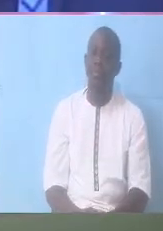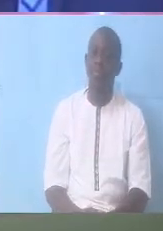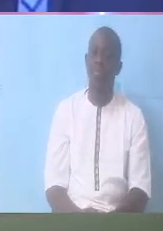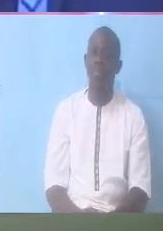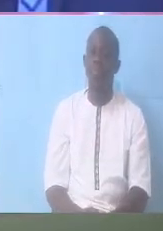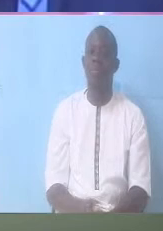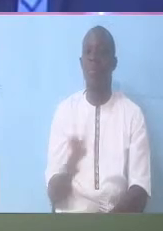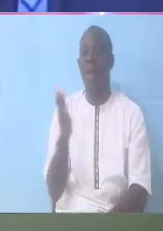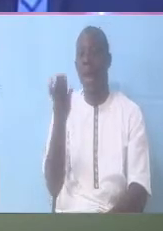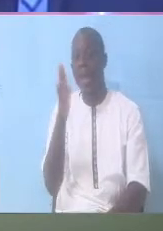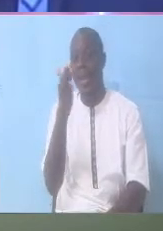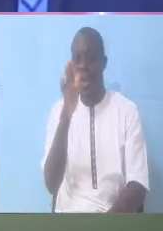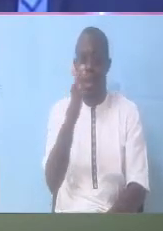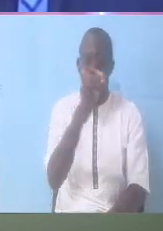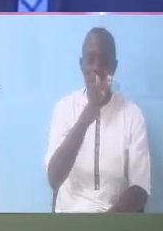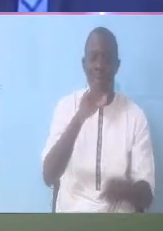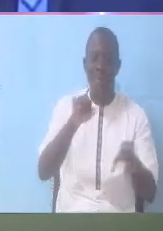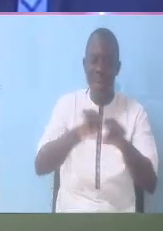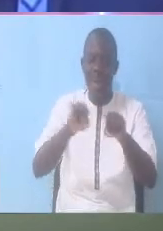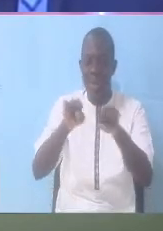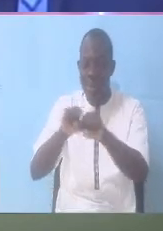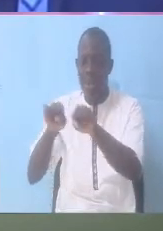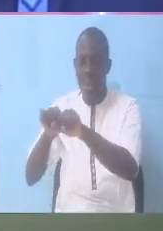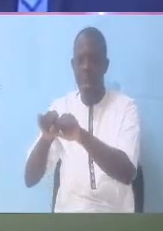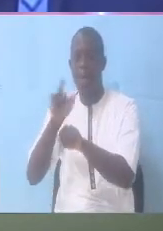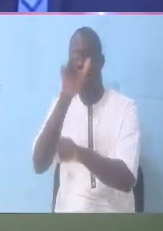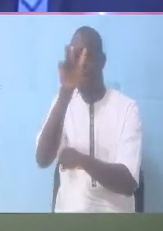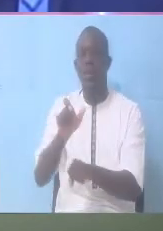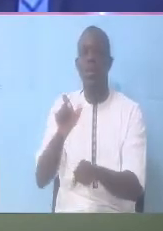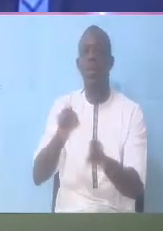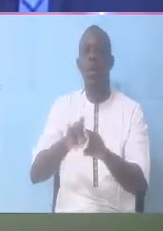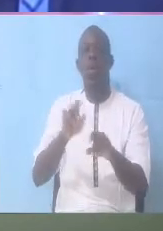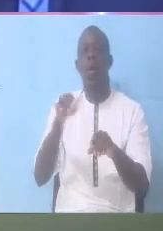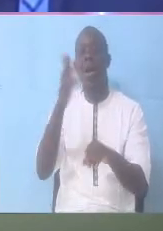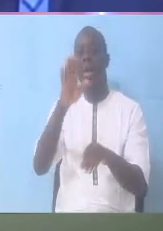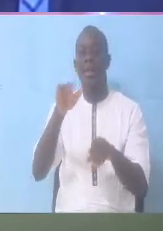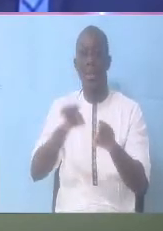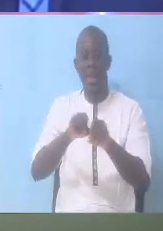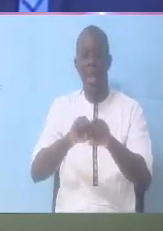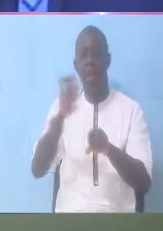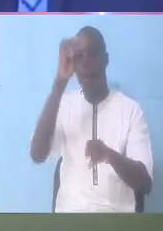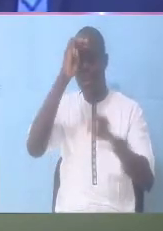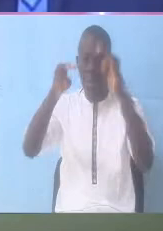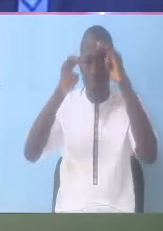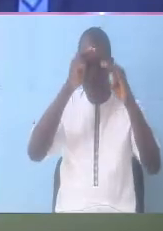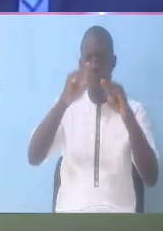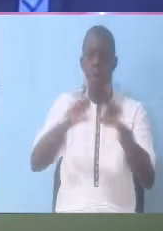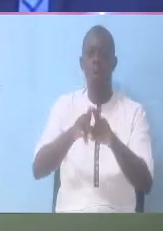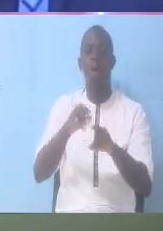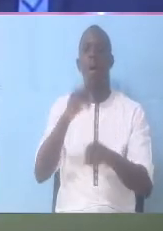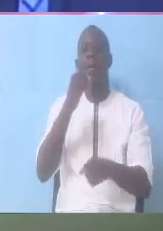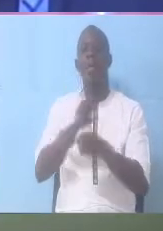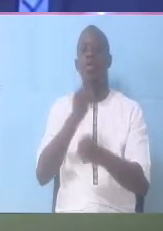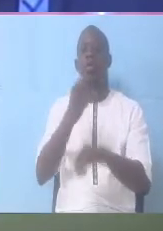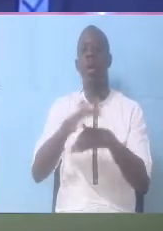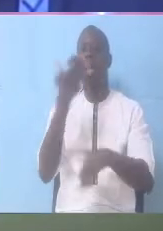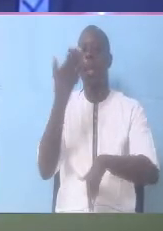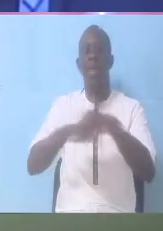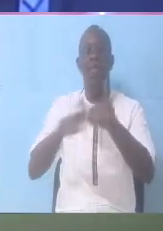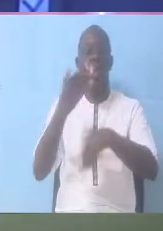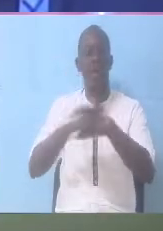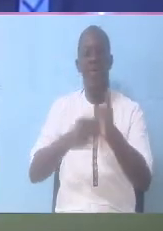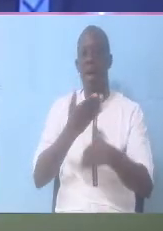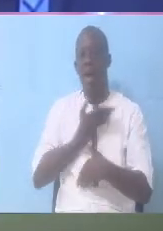any Senegalese what's the name, diploma or whatever being named there, so that they will never ever have the chance to say they will sponsor